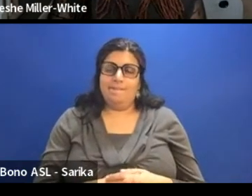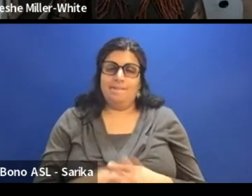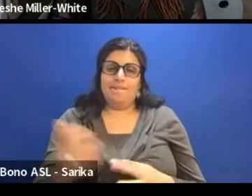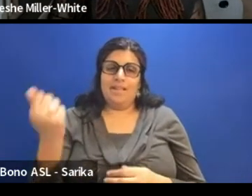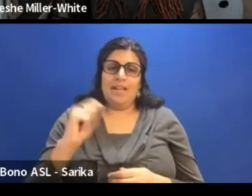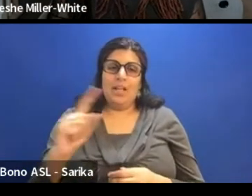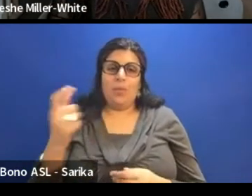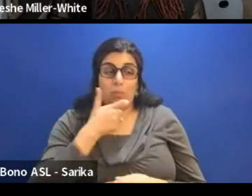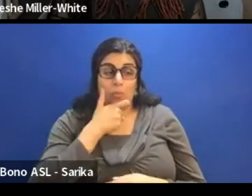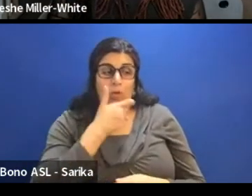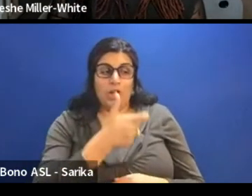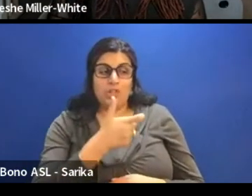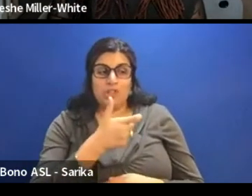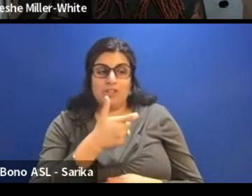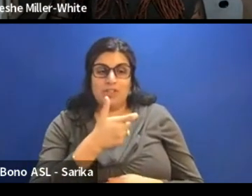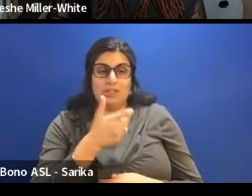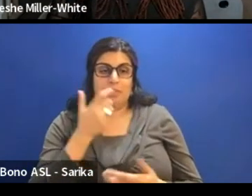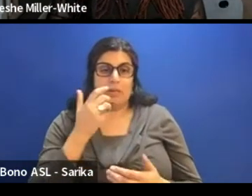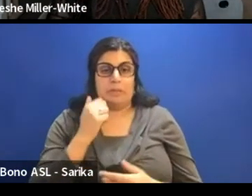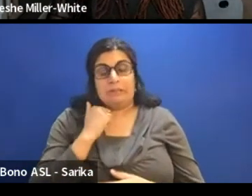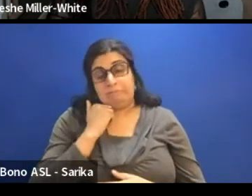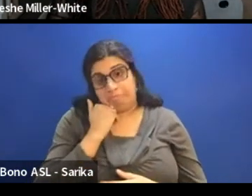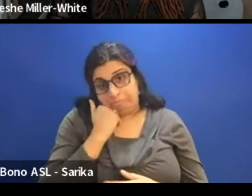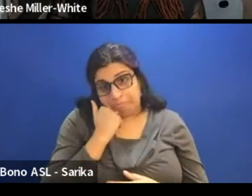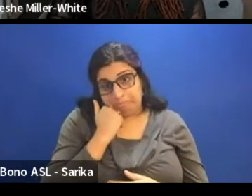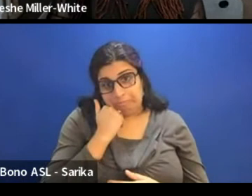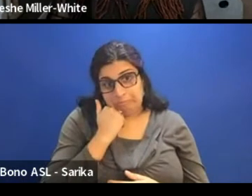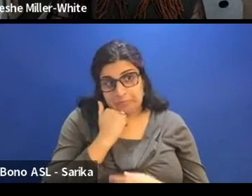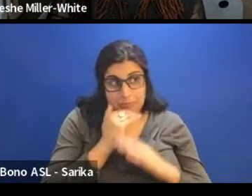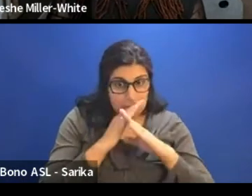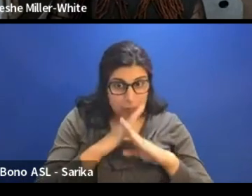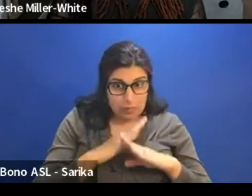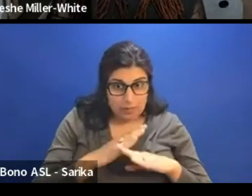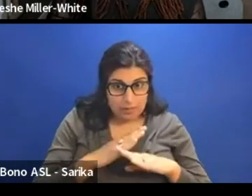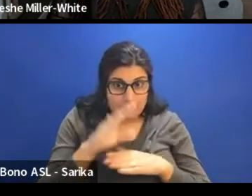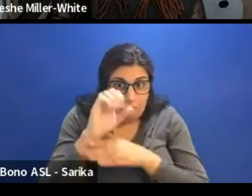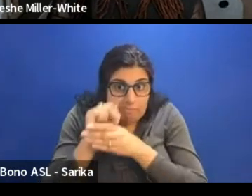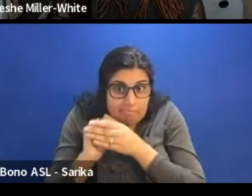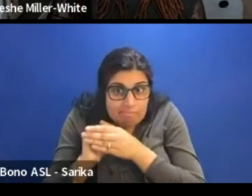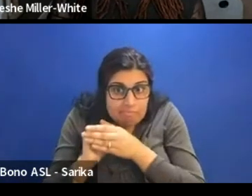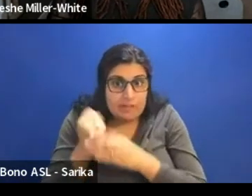anyone who's watching who may be shy or quieter, or, you know, just does